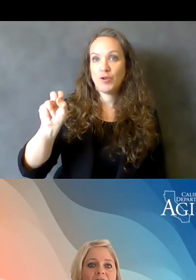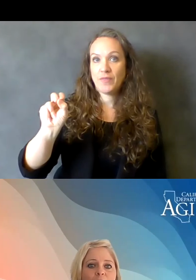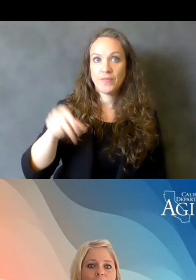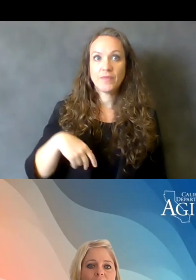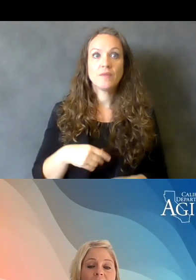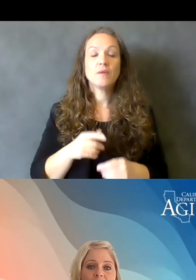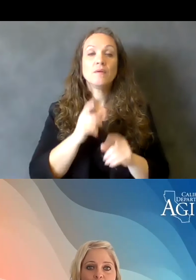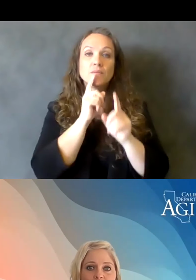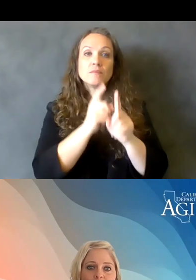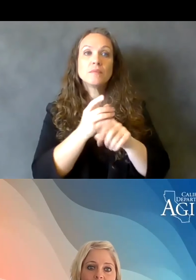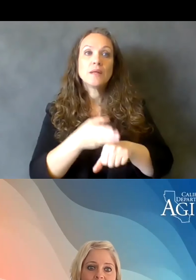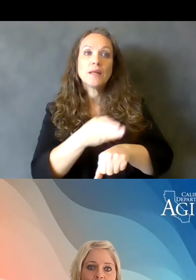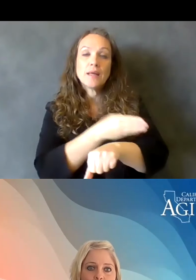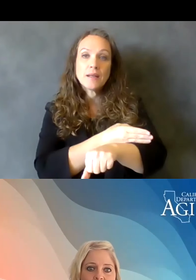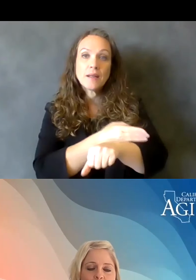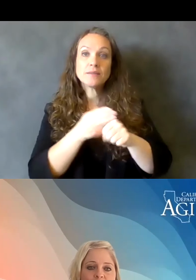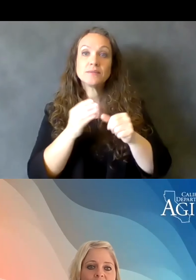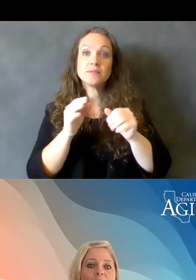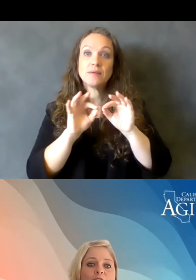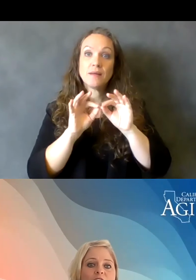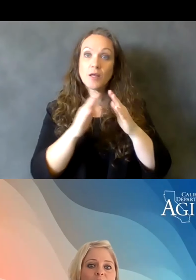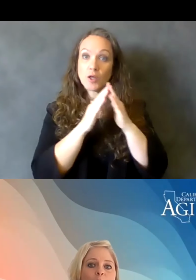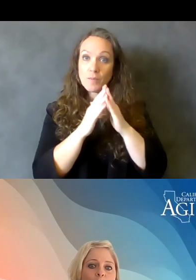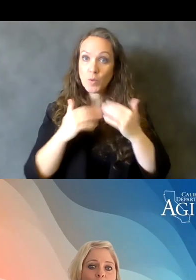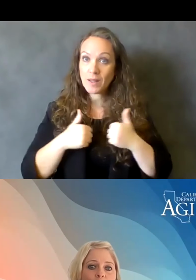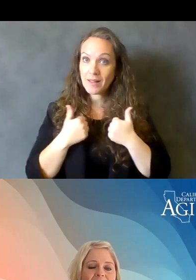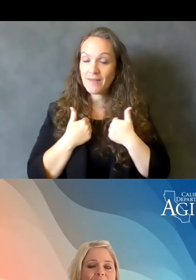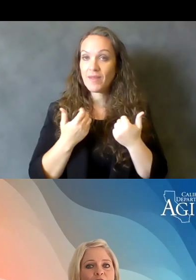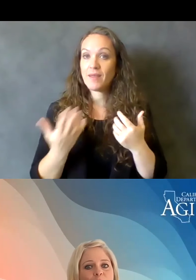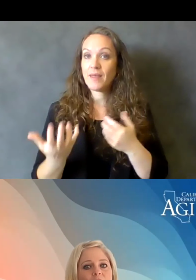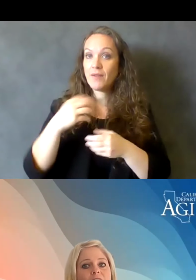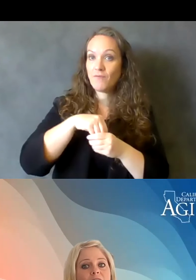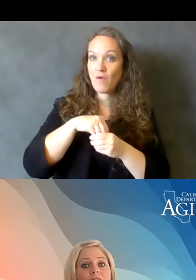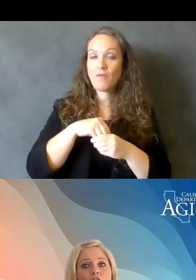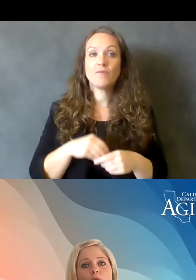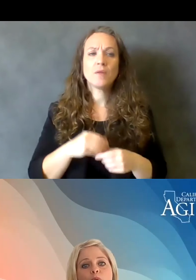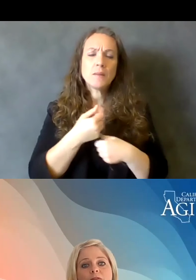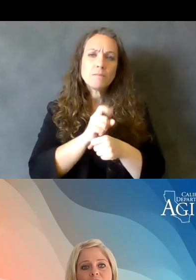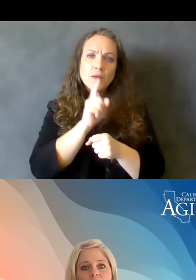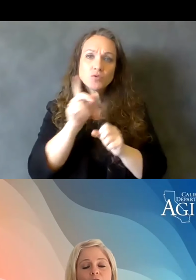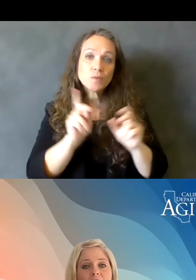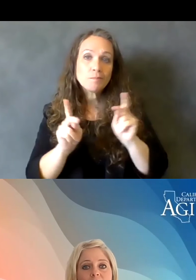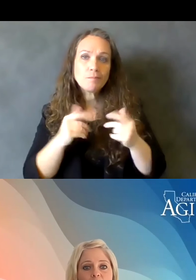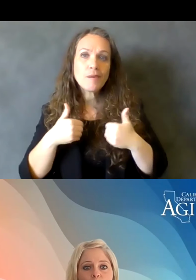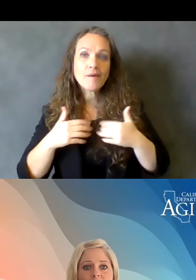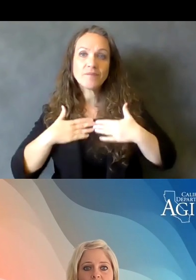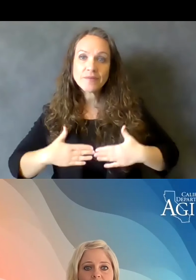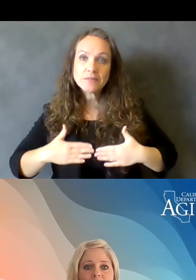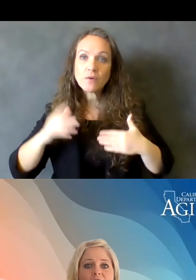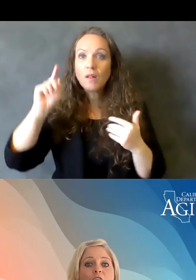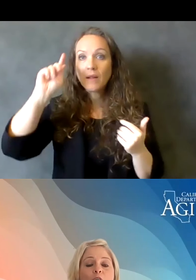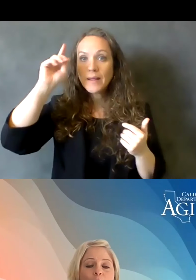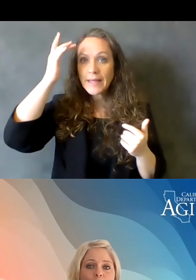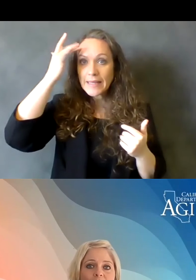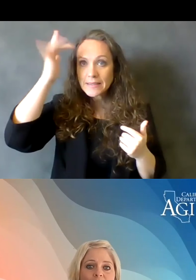living, inclusion, and integration across California. So the committee will ensure the involvement of individuals with physical and intellectual